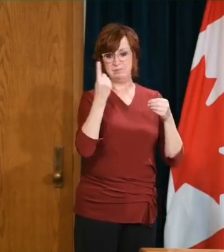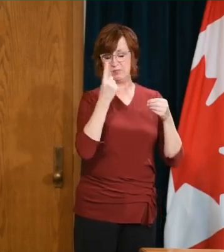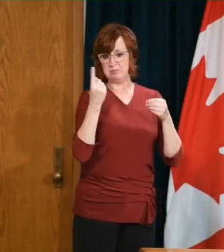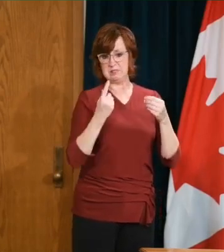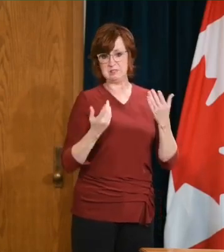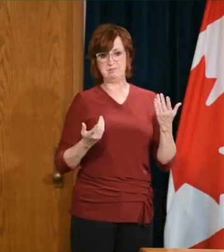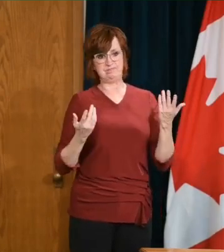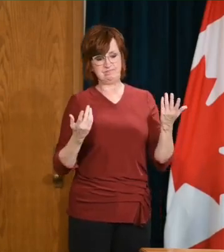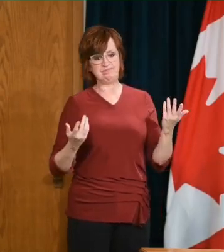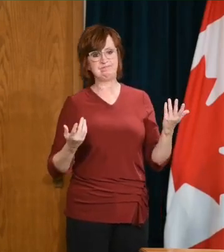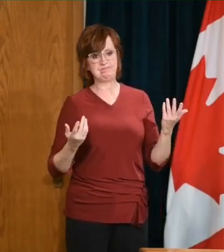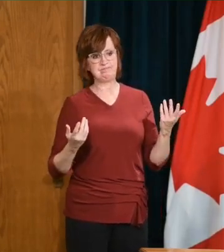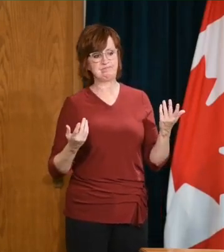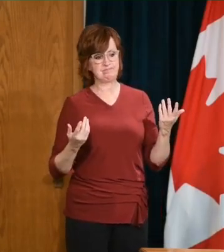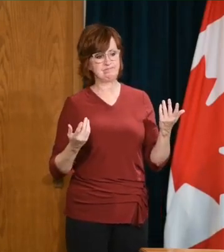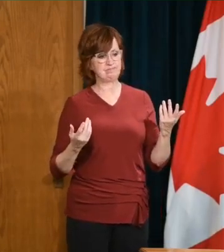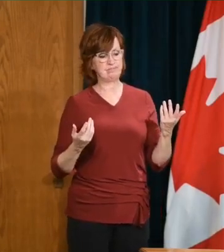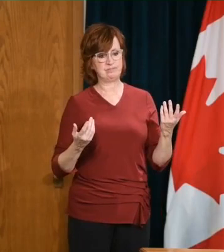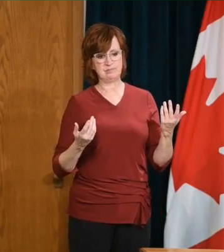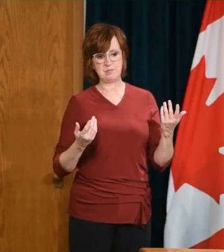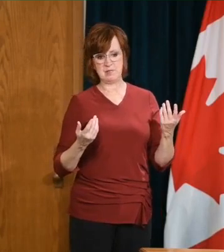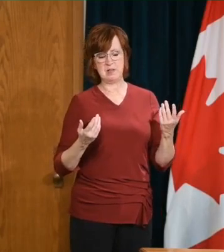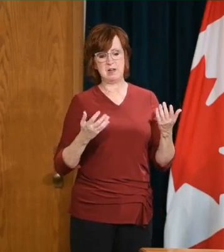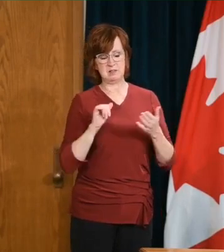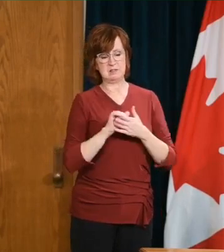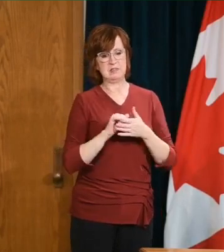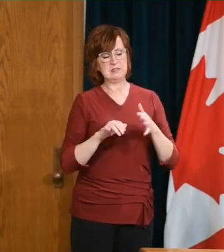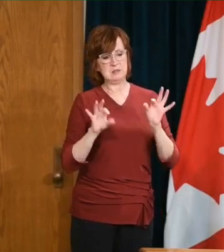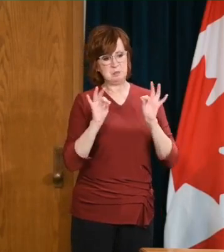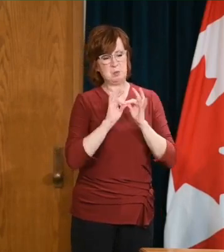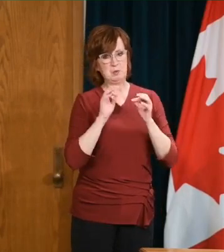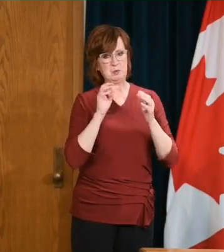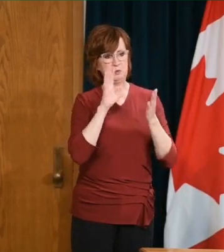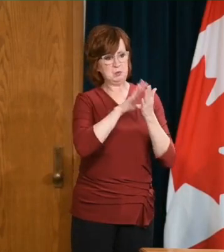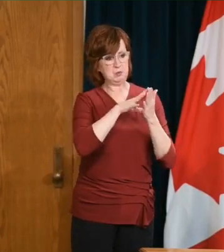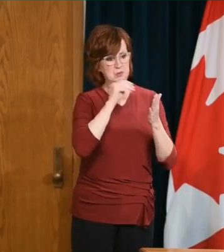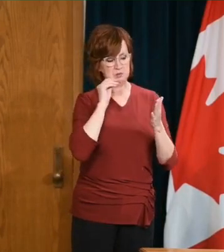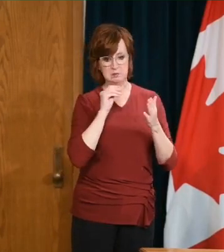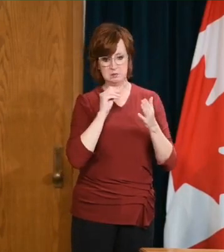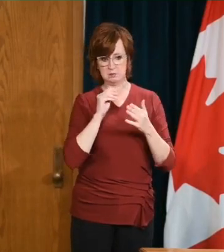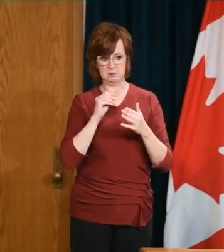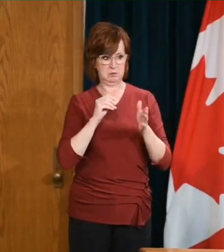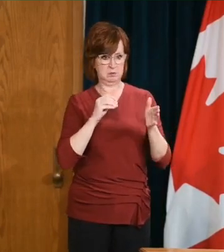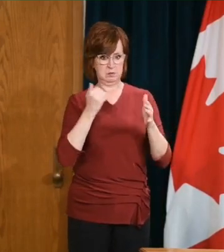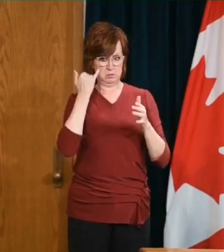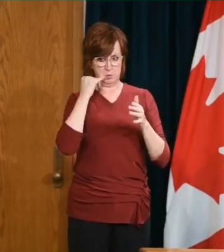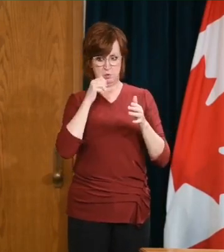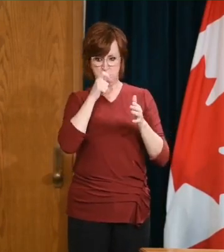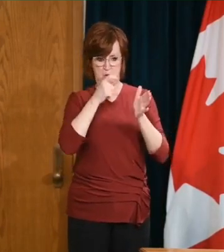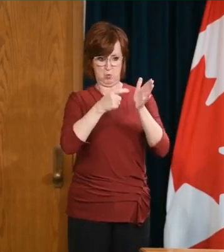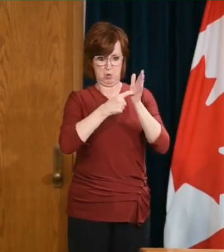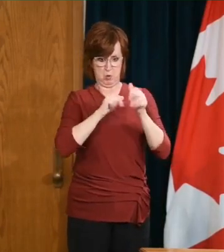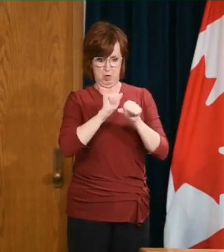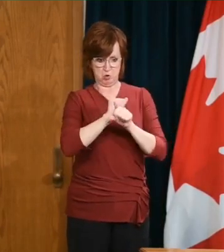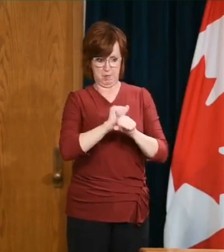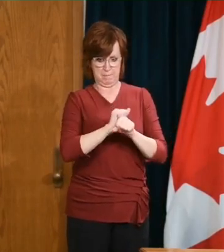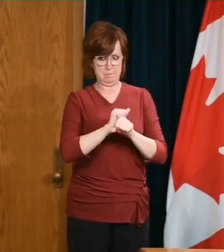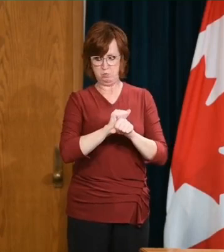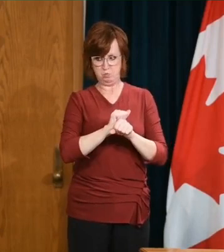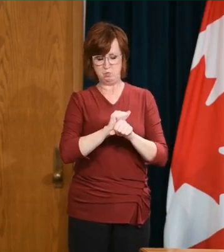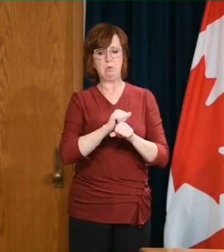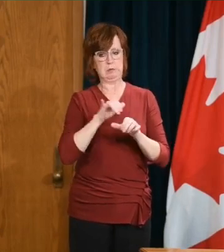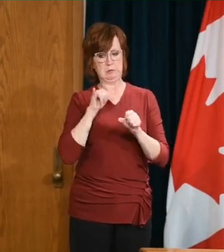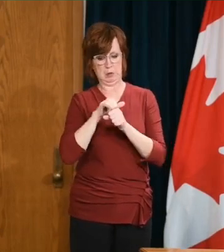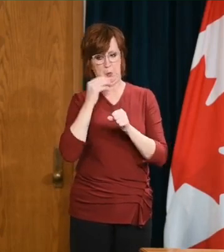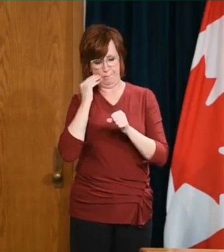for us who are not in essential services to stay home, because that is how you break the chain of transmission. It is important if we are